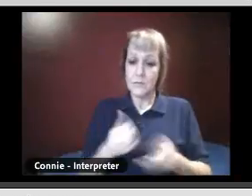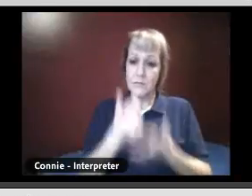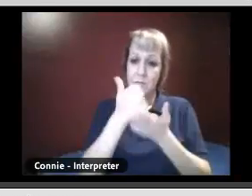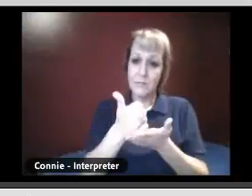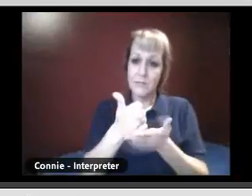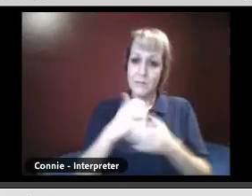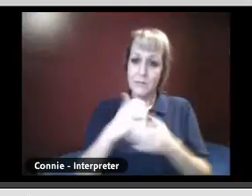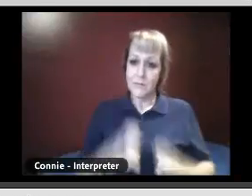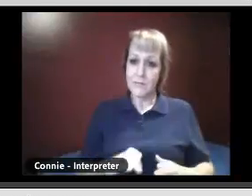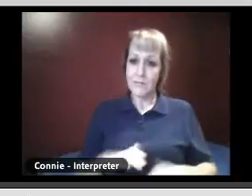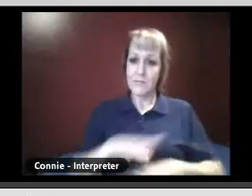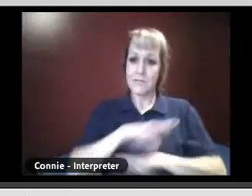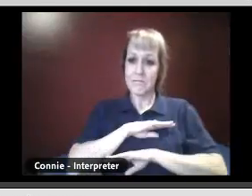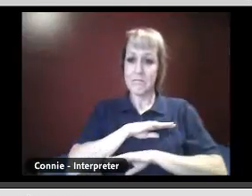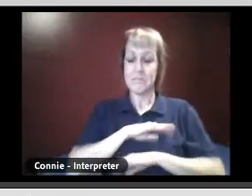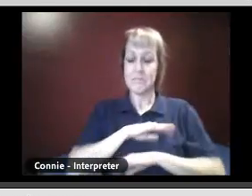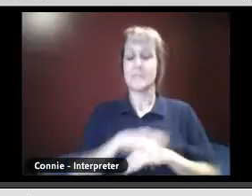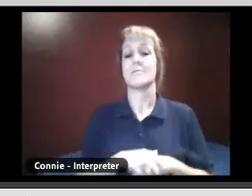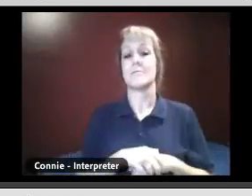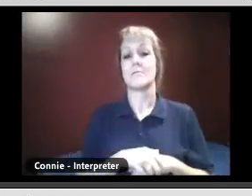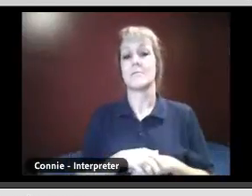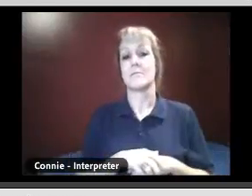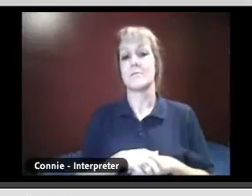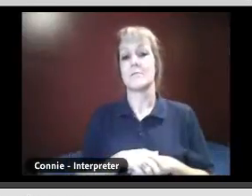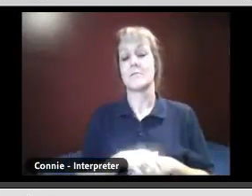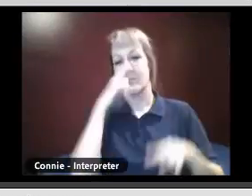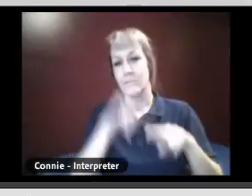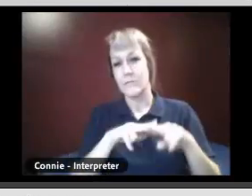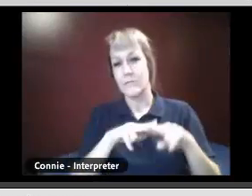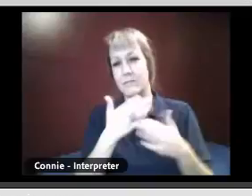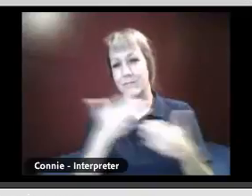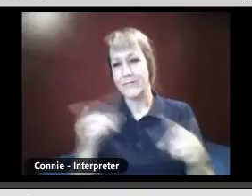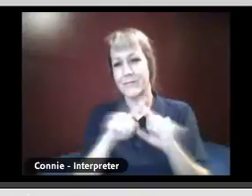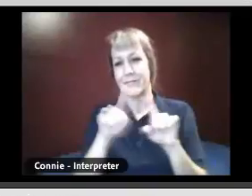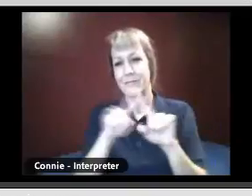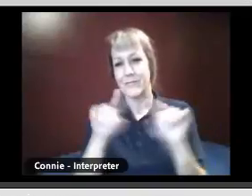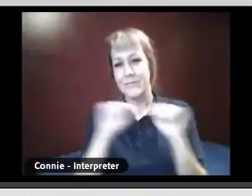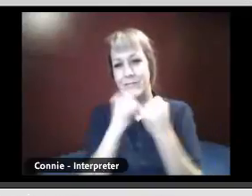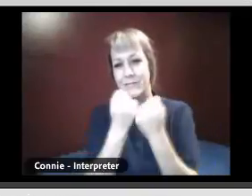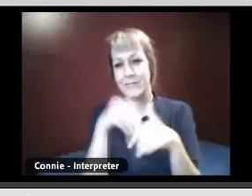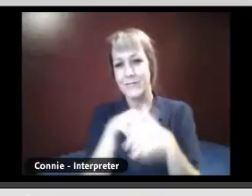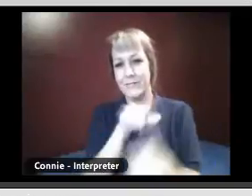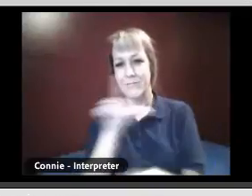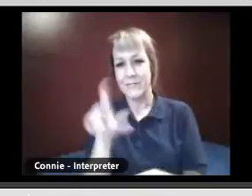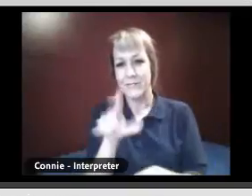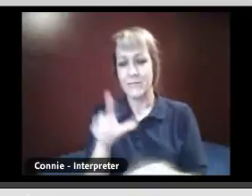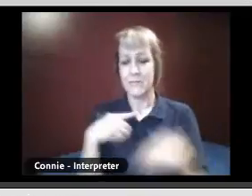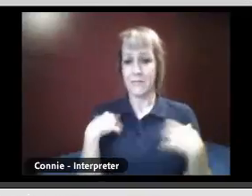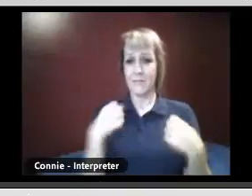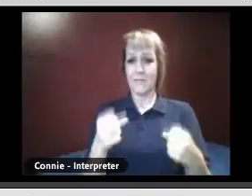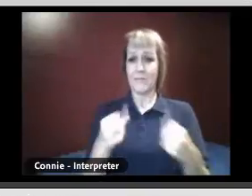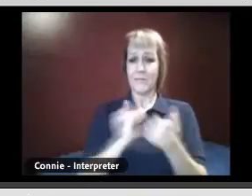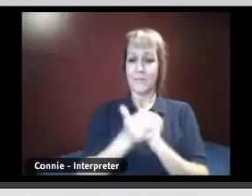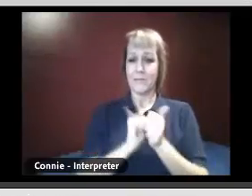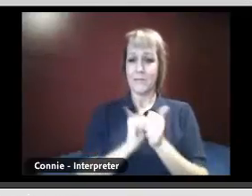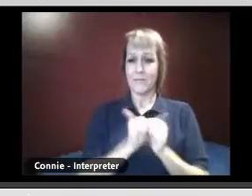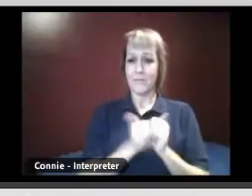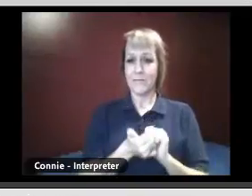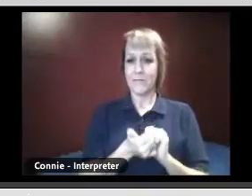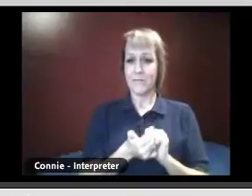satisfaction, right? Do some things that are fun among the various teams within the libraries, right? It's a healthy competition, right, that comes out of it, but